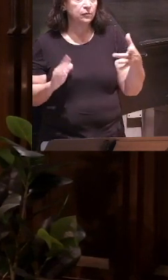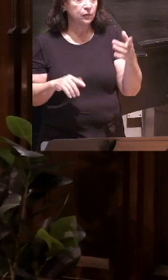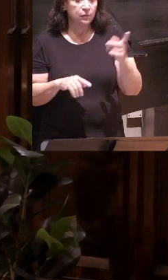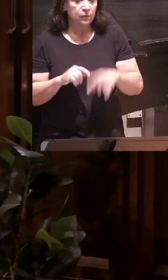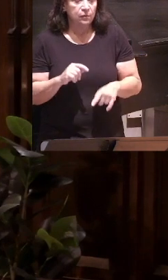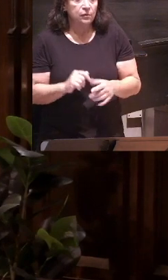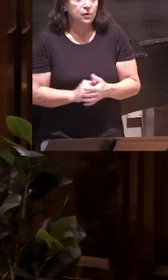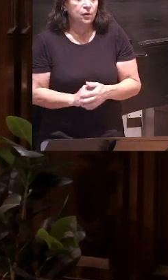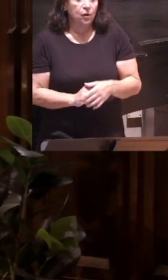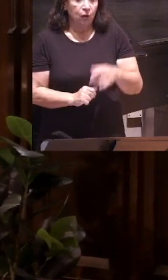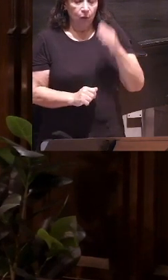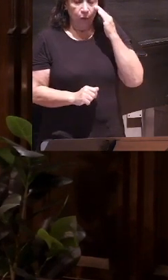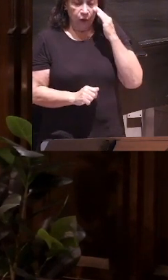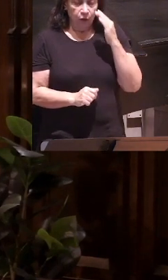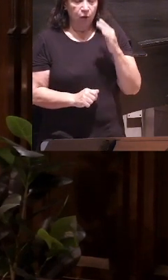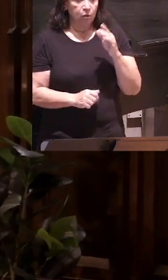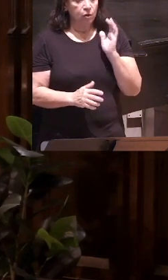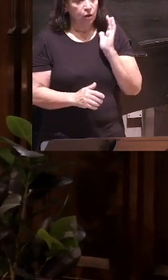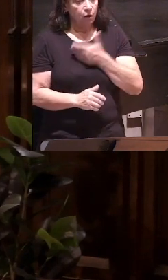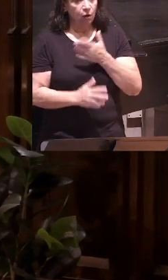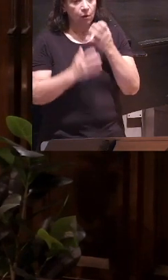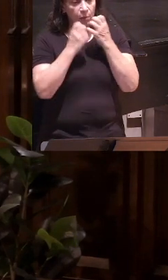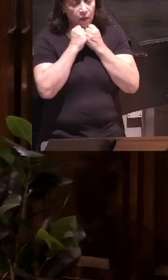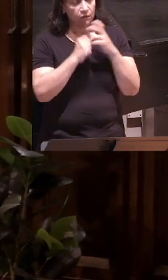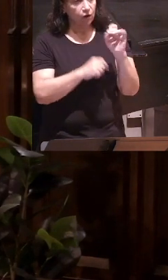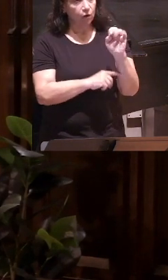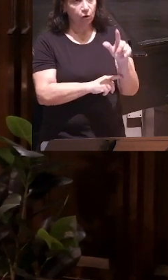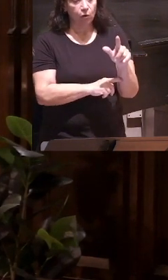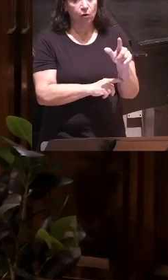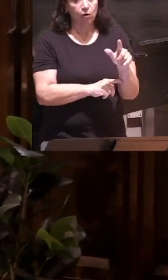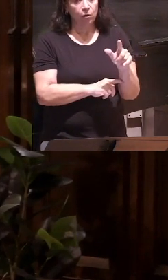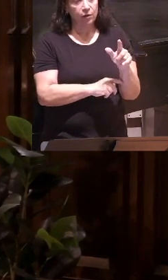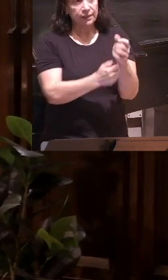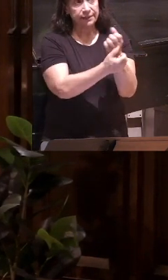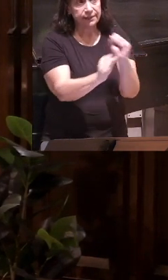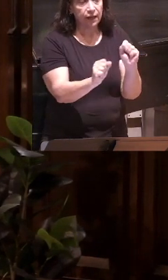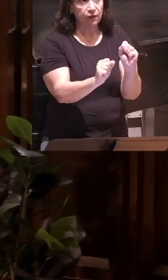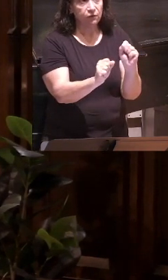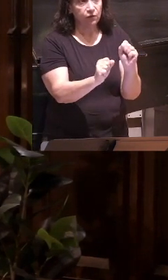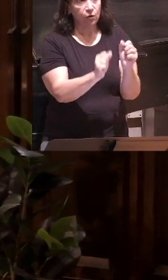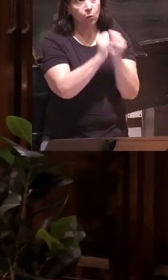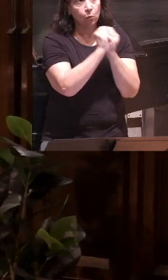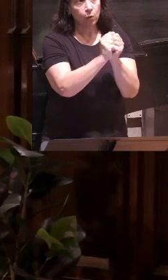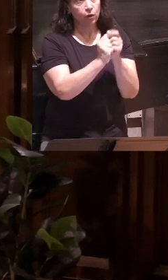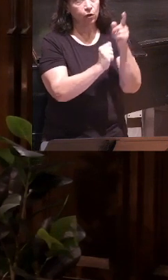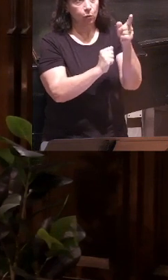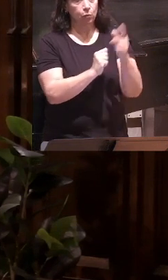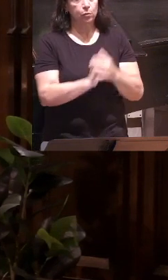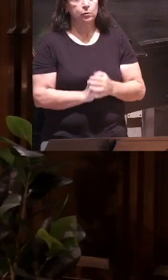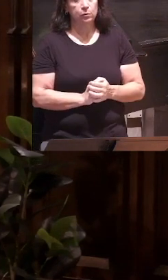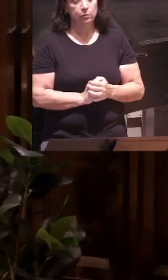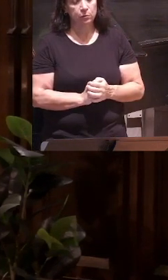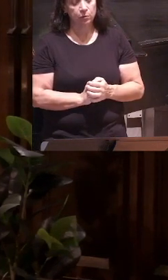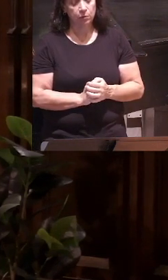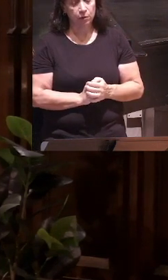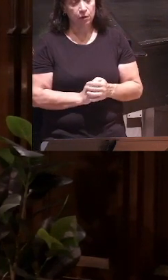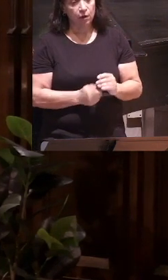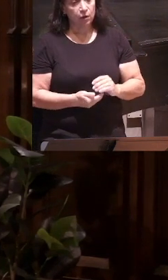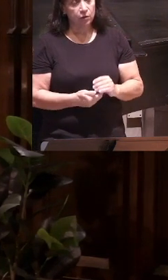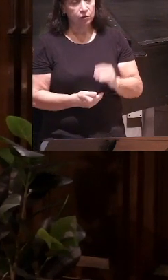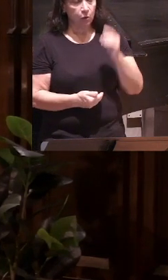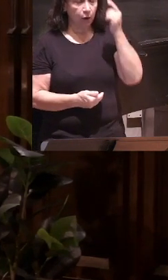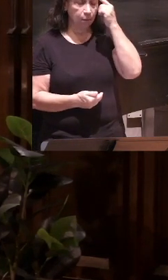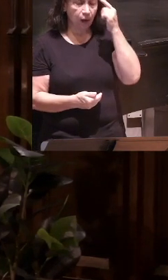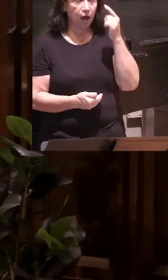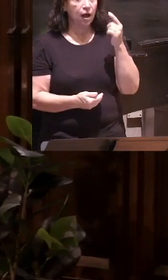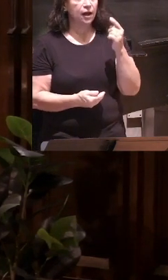We rest in the assurance that our beloved Earl is safe with you. Fill our